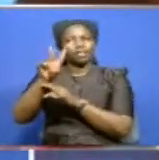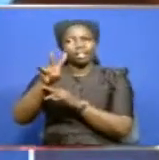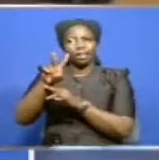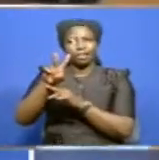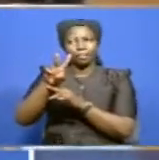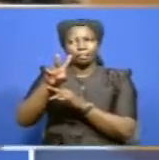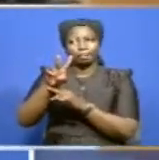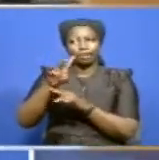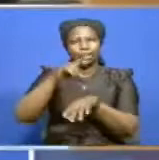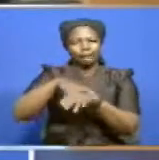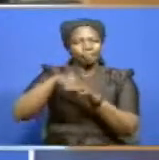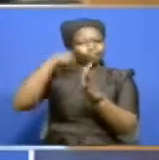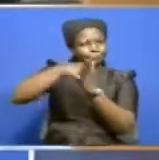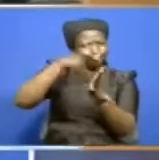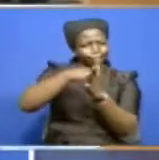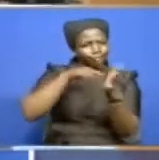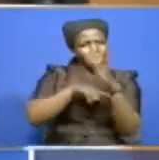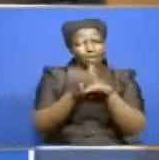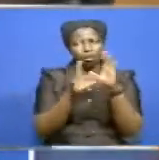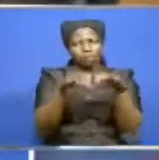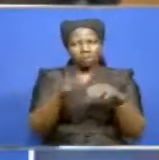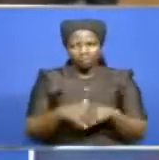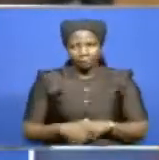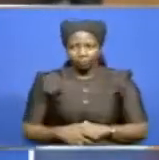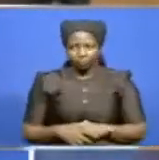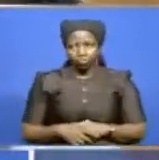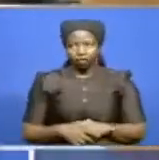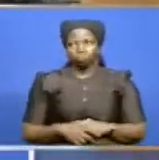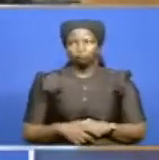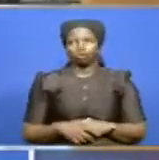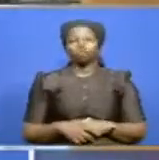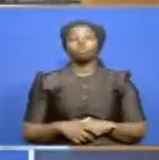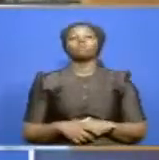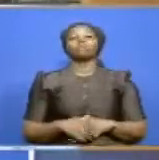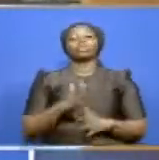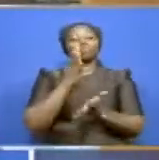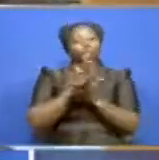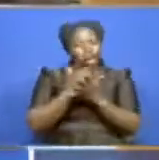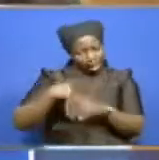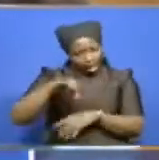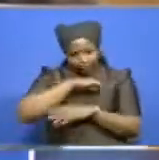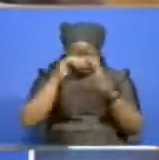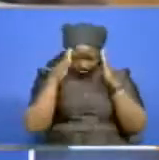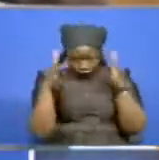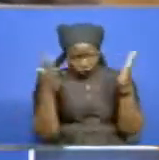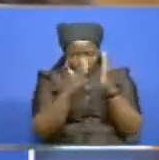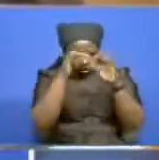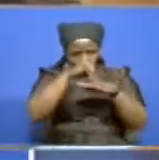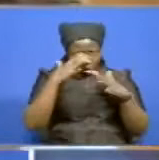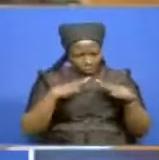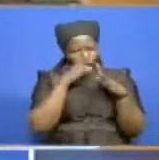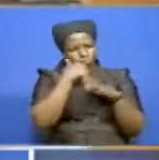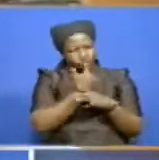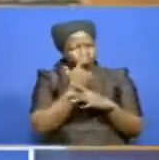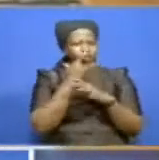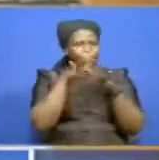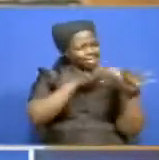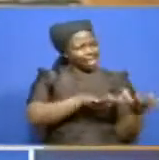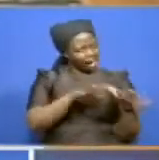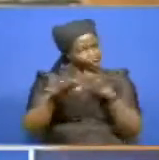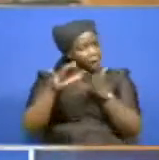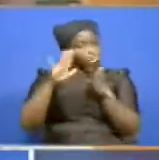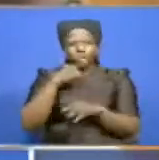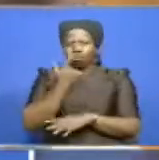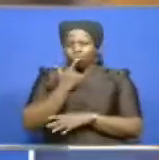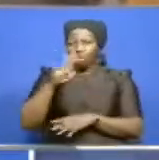the community. Dhulma kijinsia inaweza kupata mtu yoyote dunia mzima, lakini haswa tunaangalia wanaopatikana na hizi dhulma sana ni